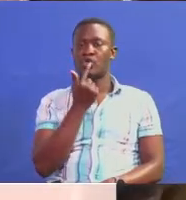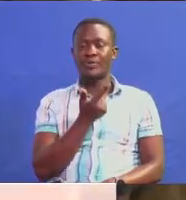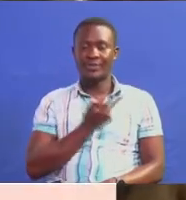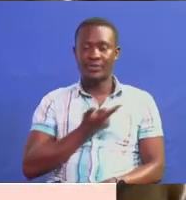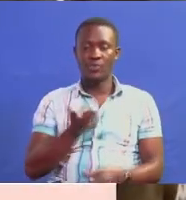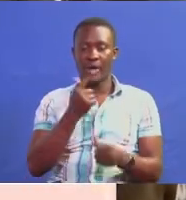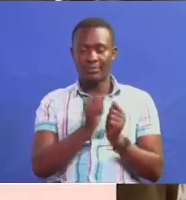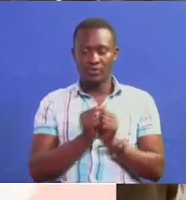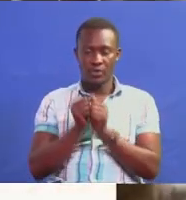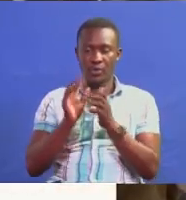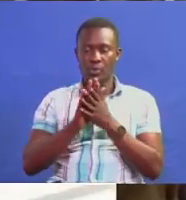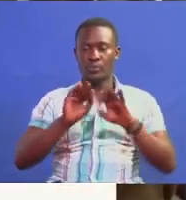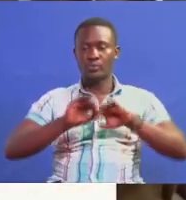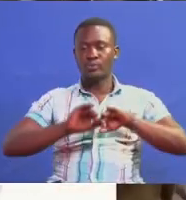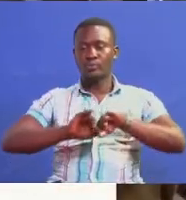tuungane ama tutengane?